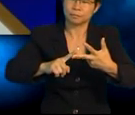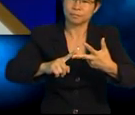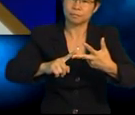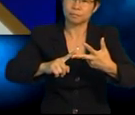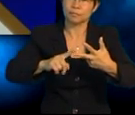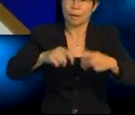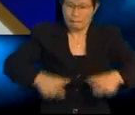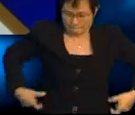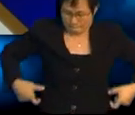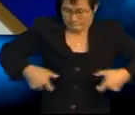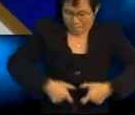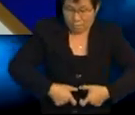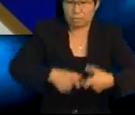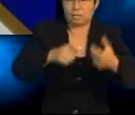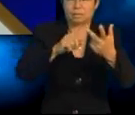a belt,